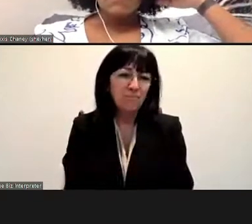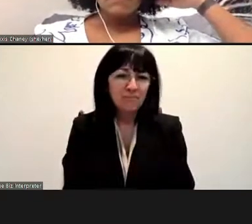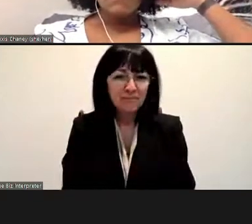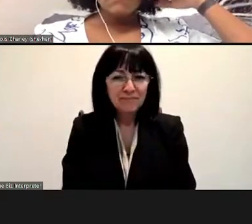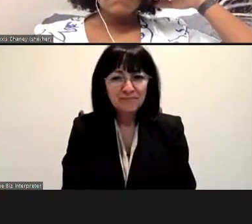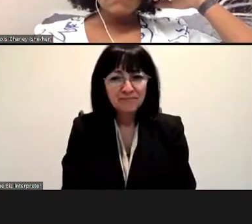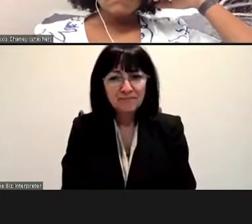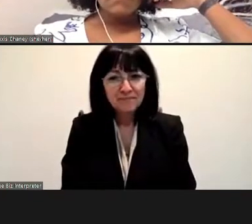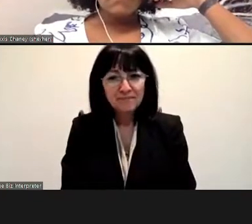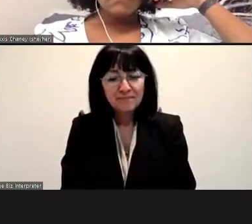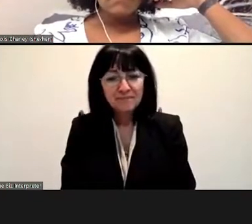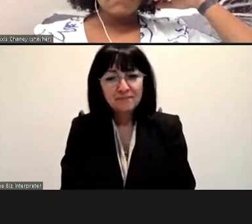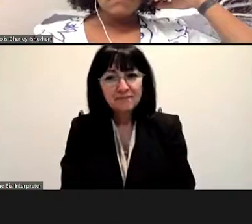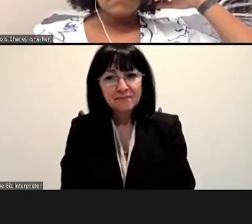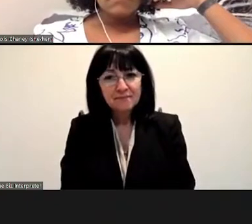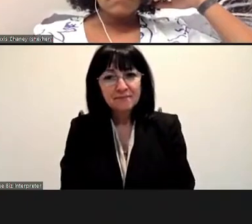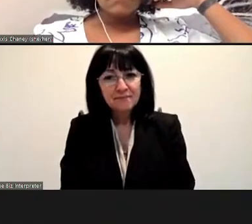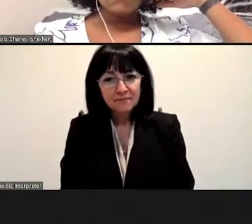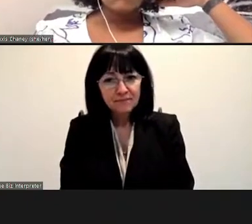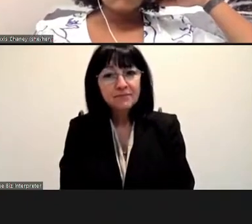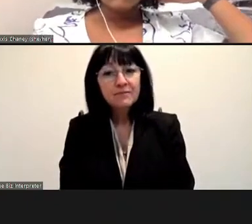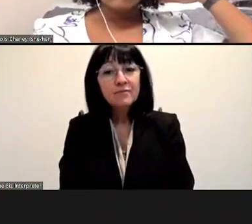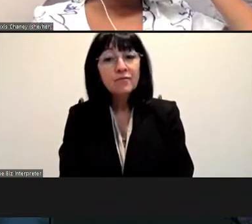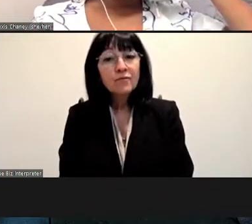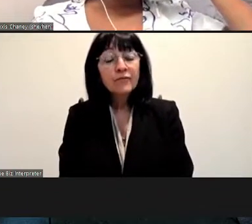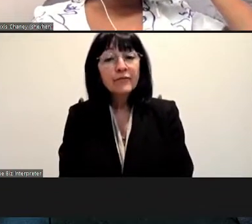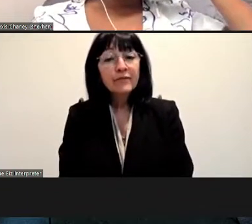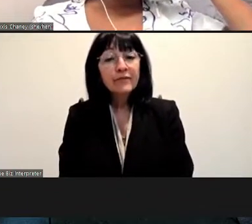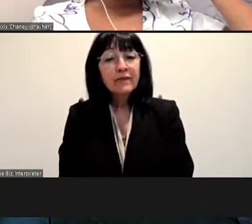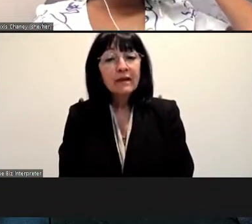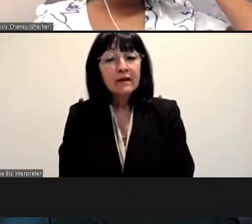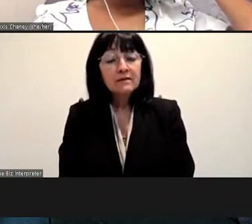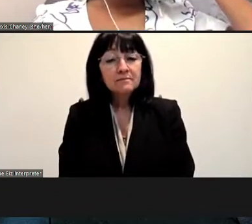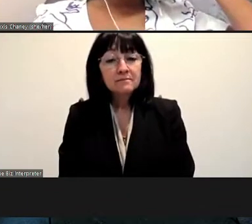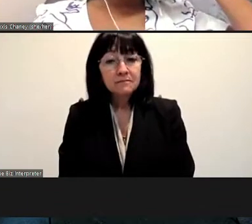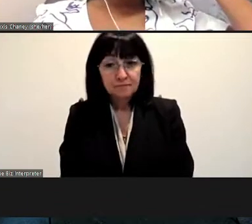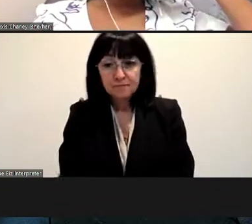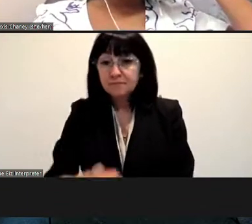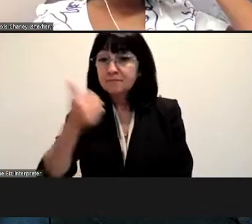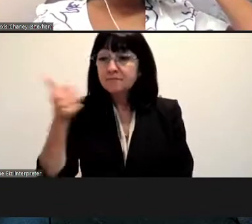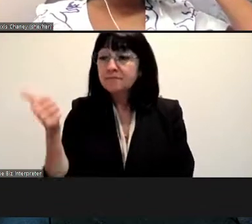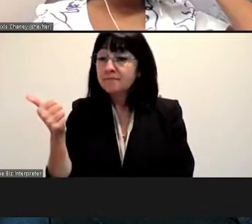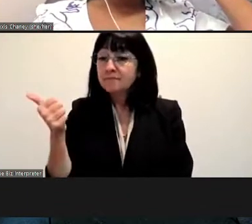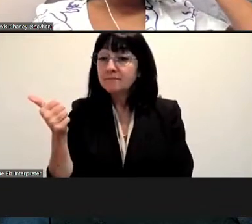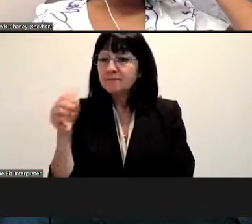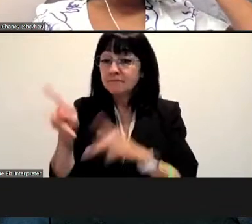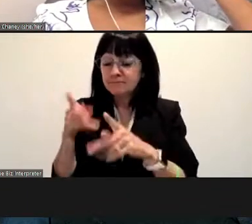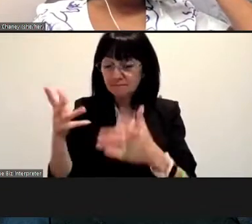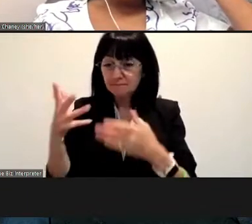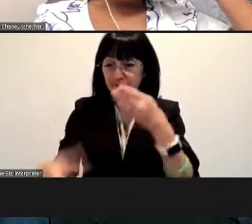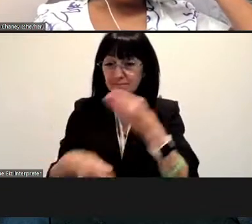Totally. Is there anything that anyone else wants to add about the beauty of a check-in?